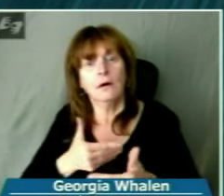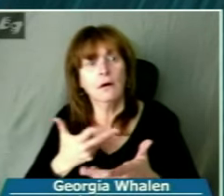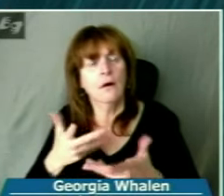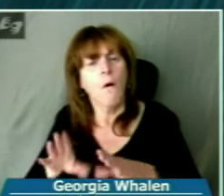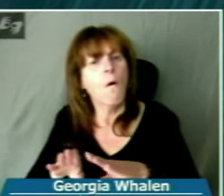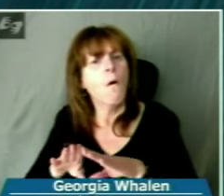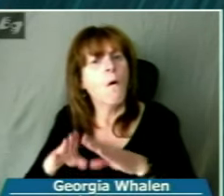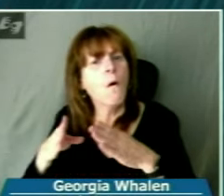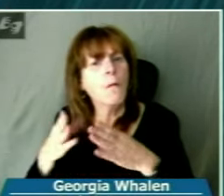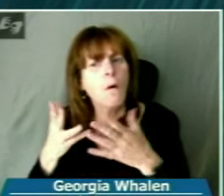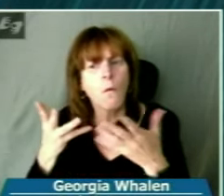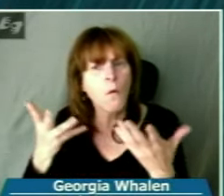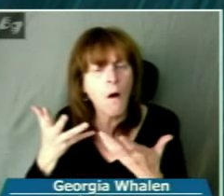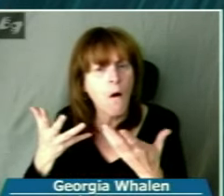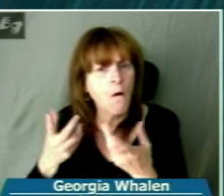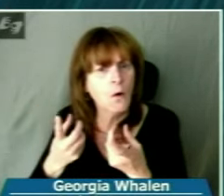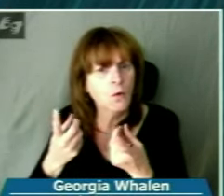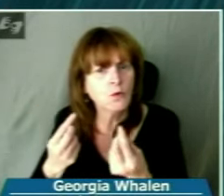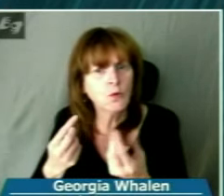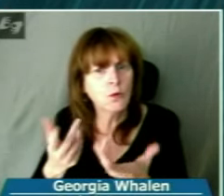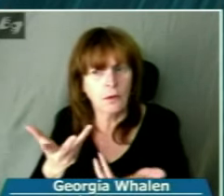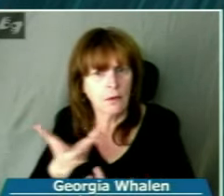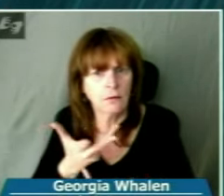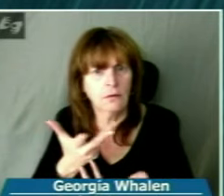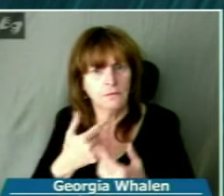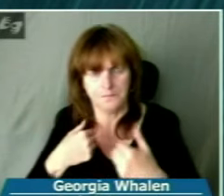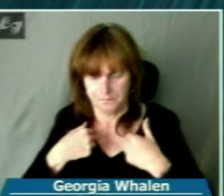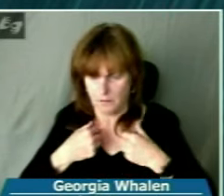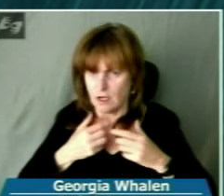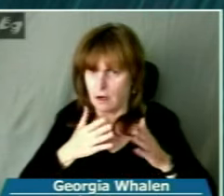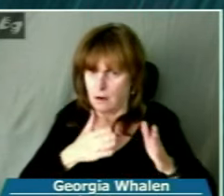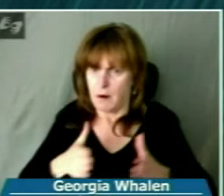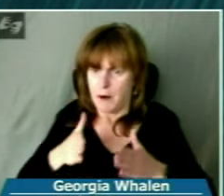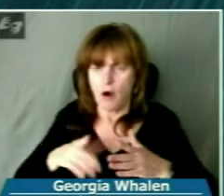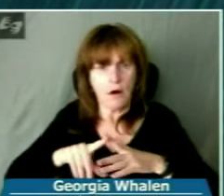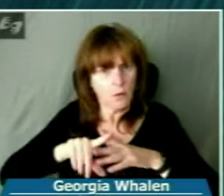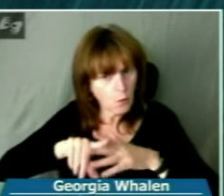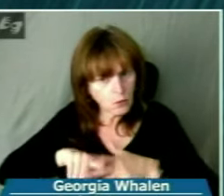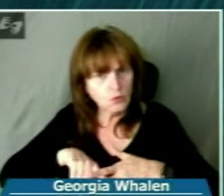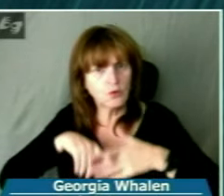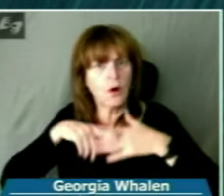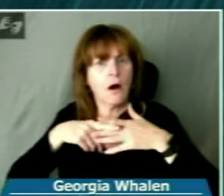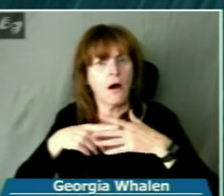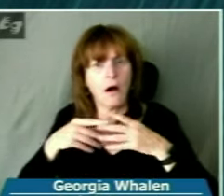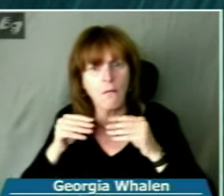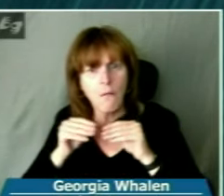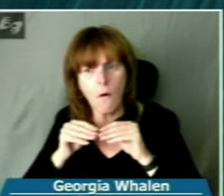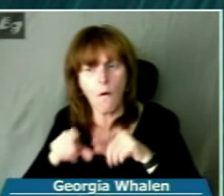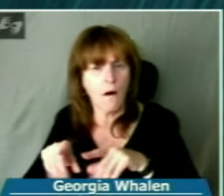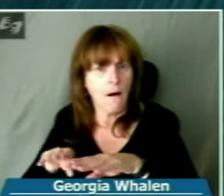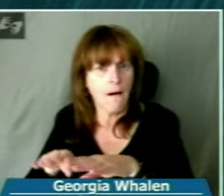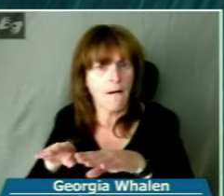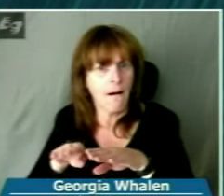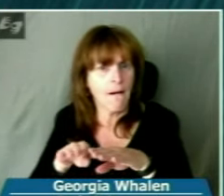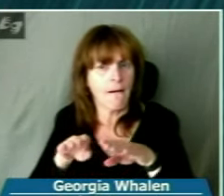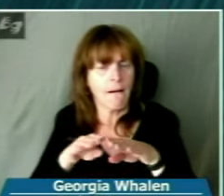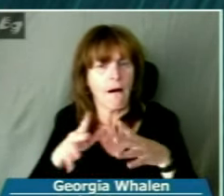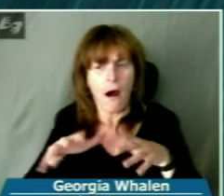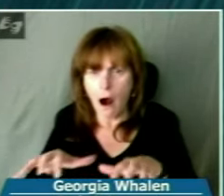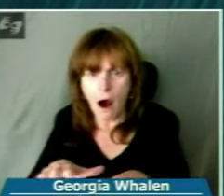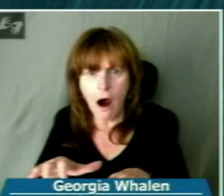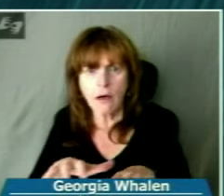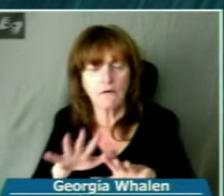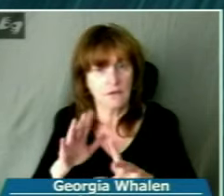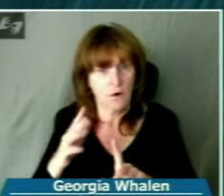looks like, and preparing ourselves for the eventual restarting of more and more activities in our community. We saw some of this this